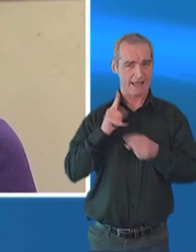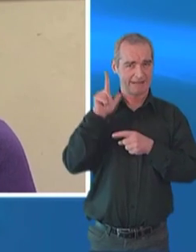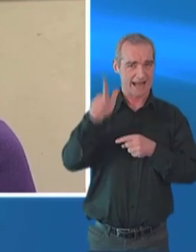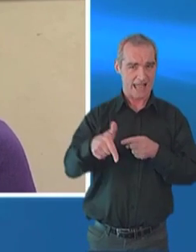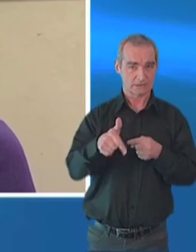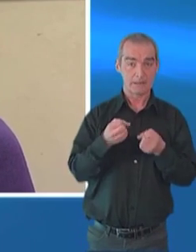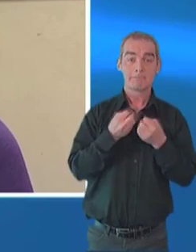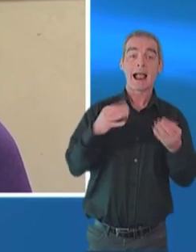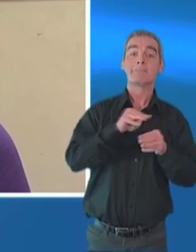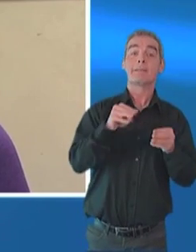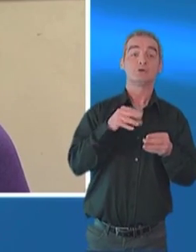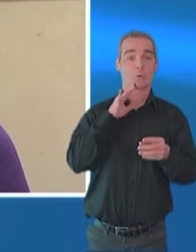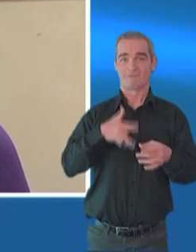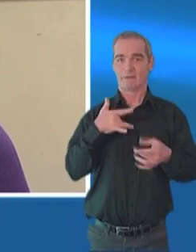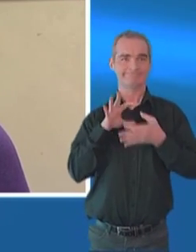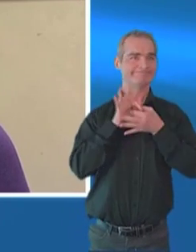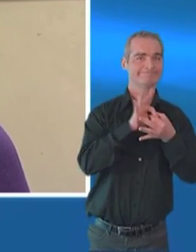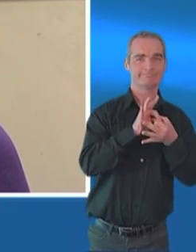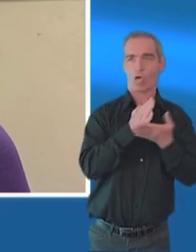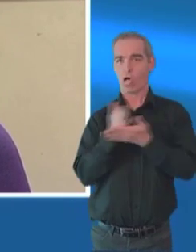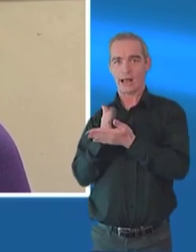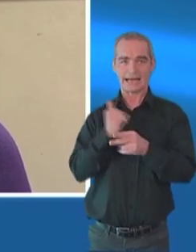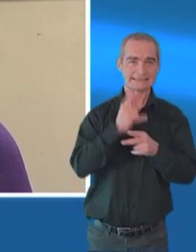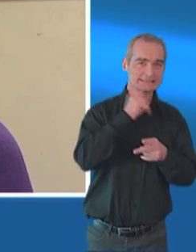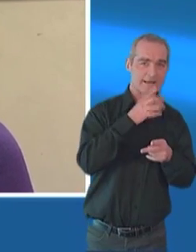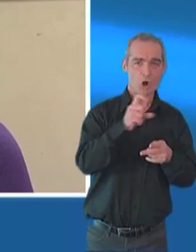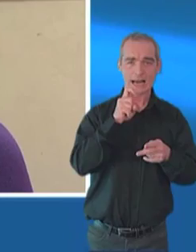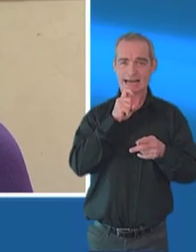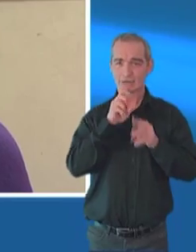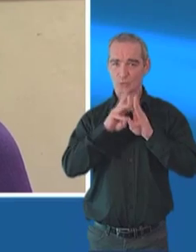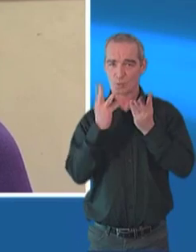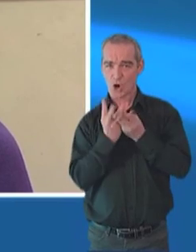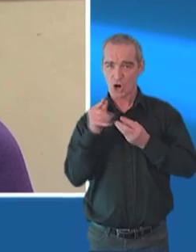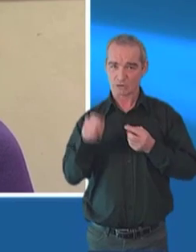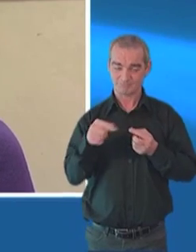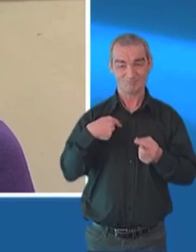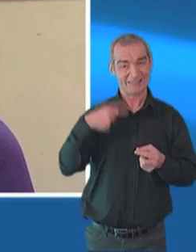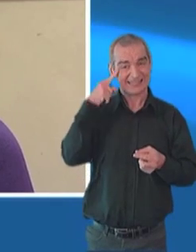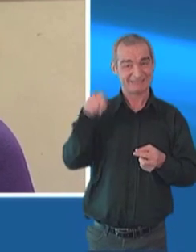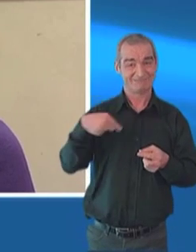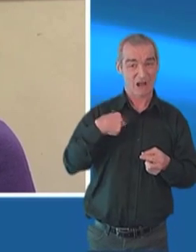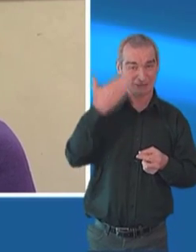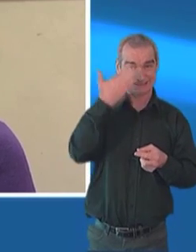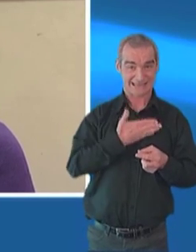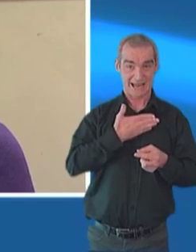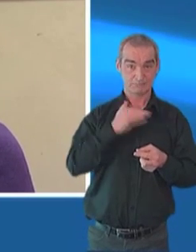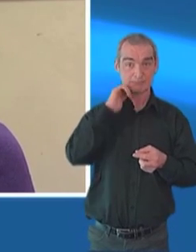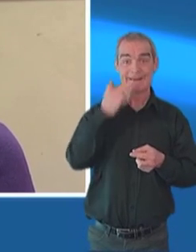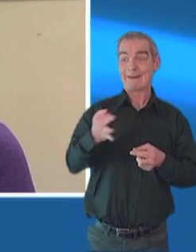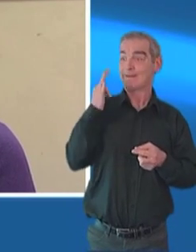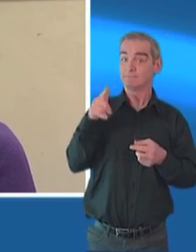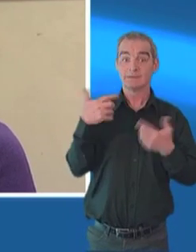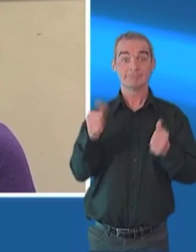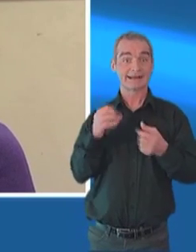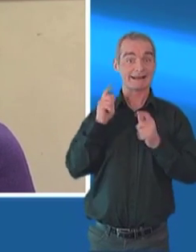bilingual approach can feel very uncertain of their identity in later life. Many young people feel they don't belong into